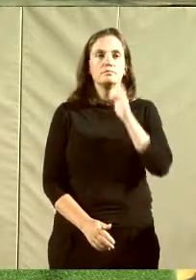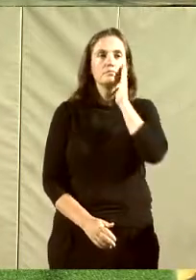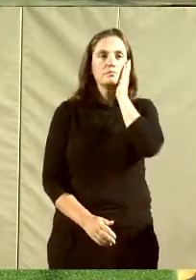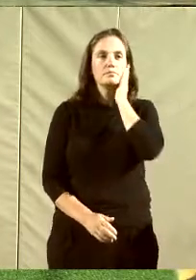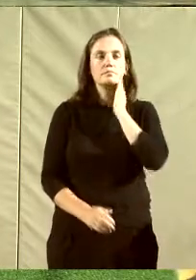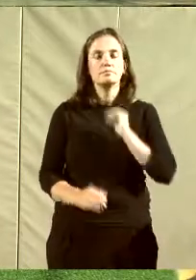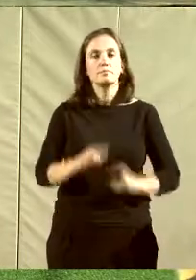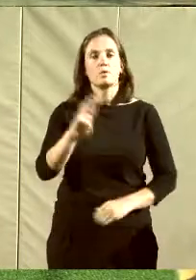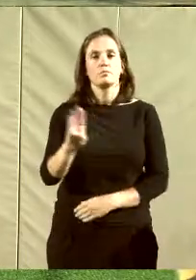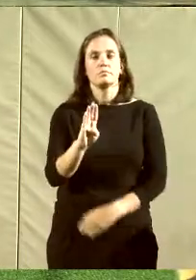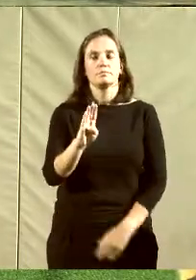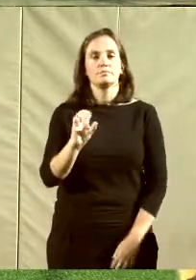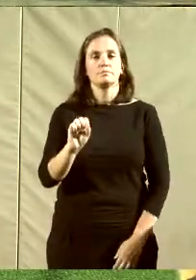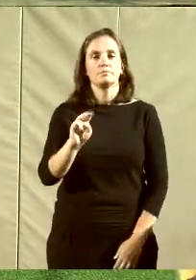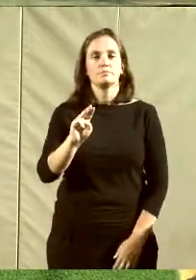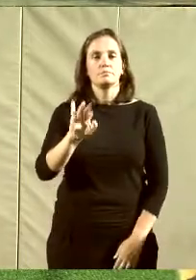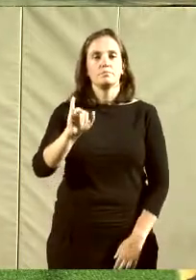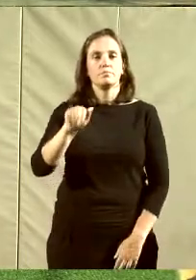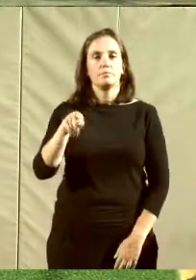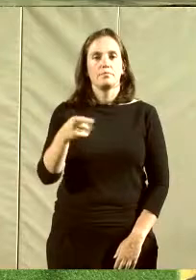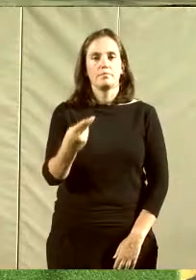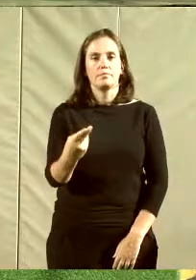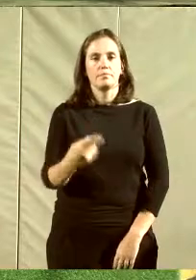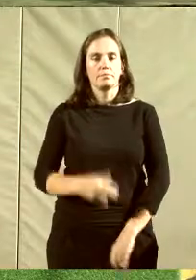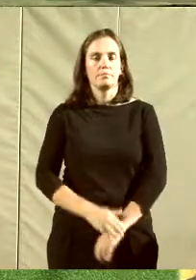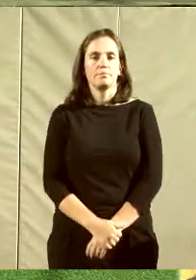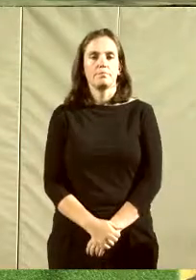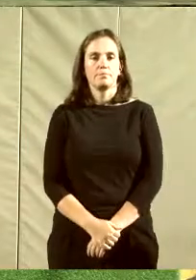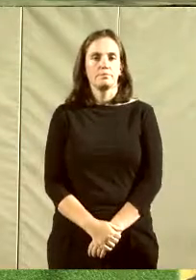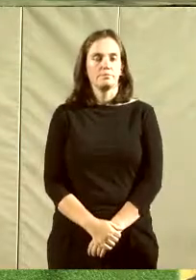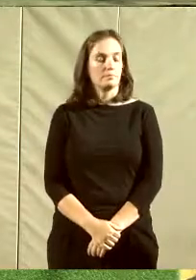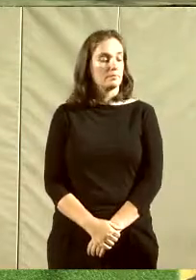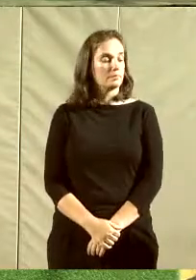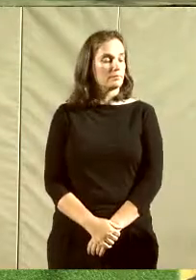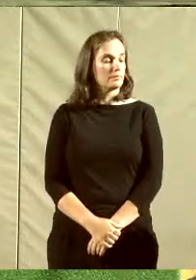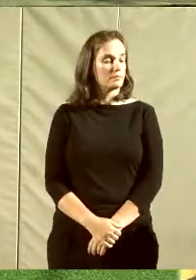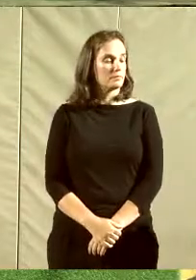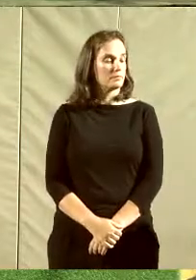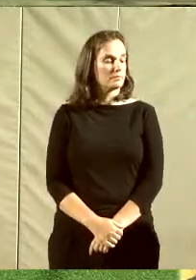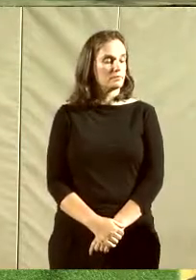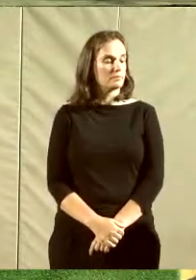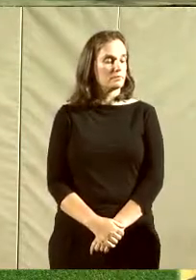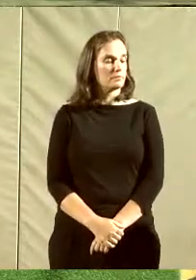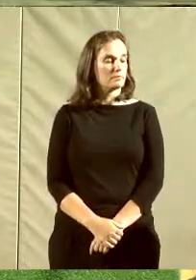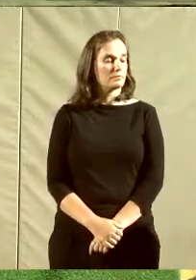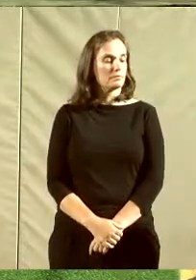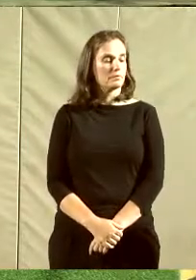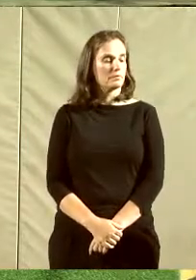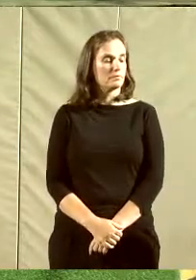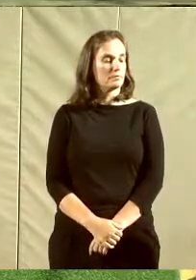Brendan Christopher Smith.